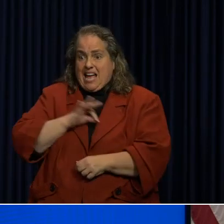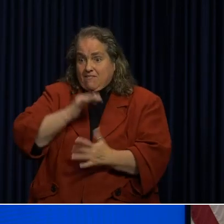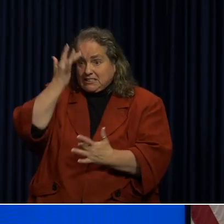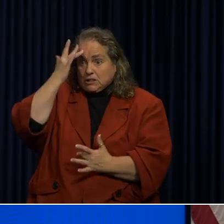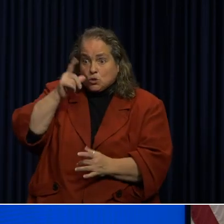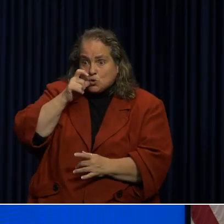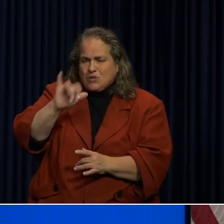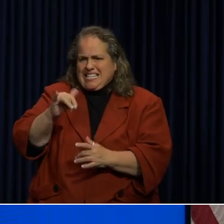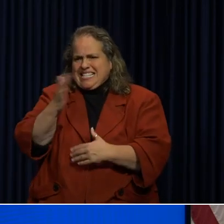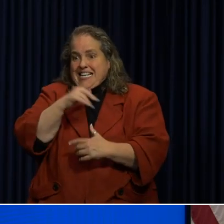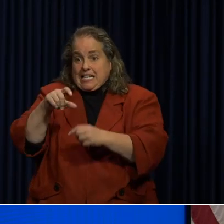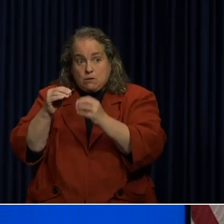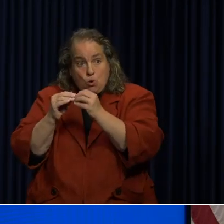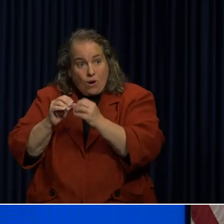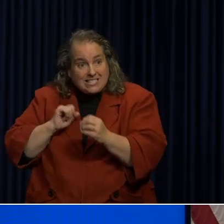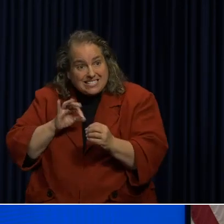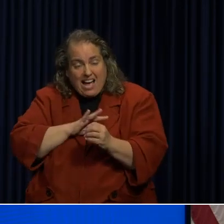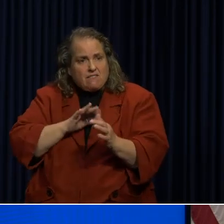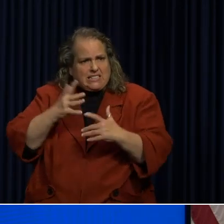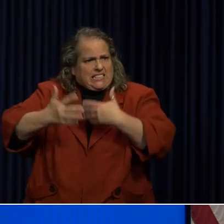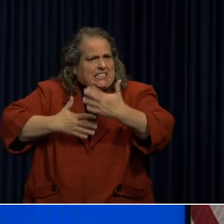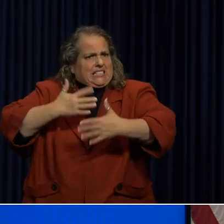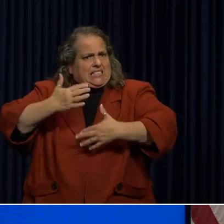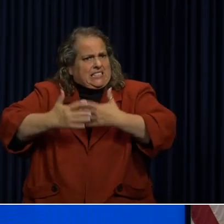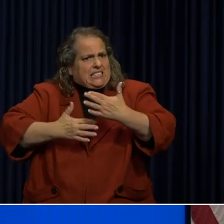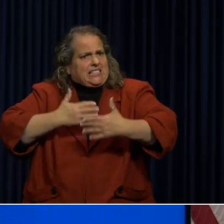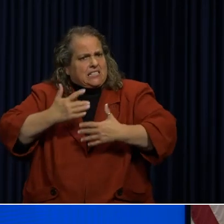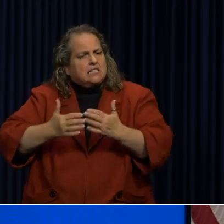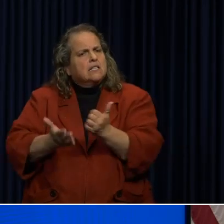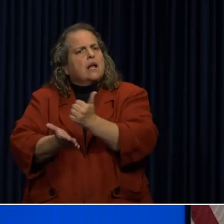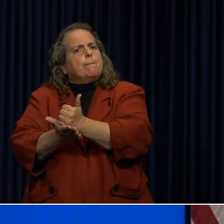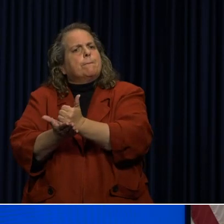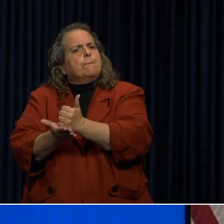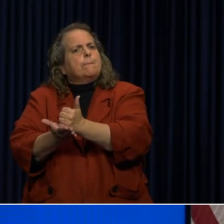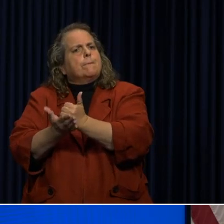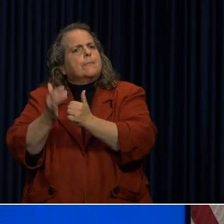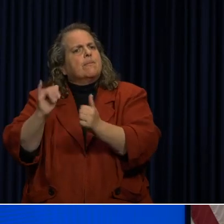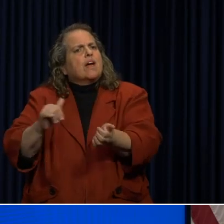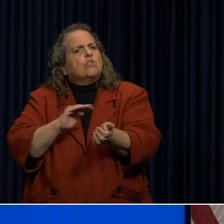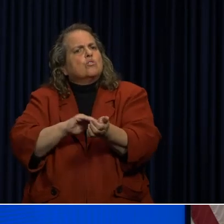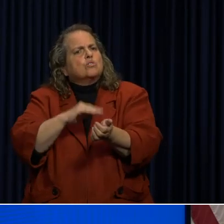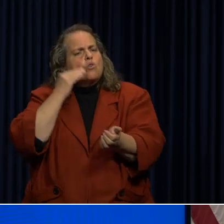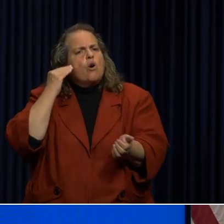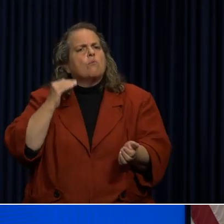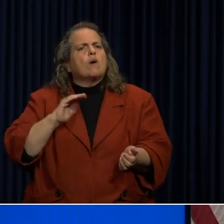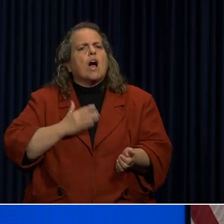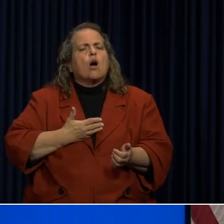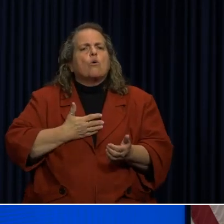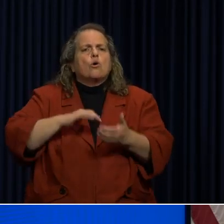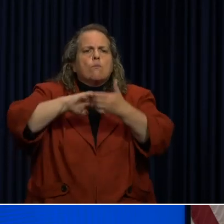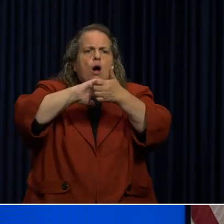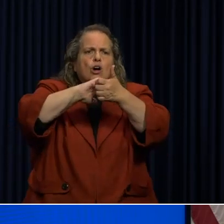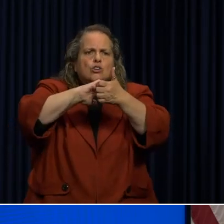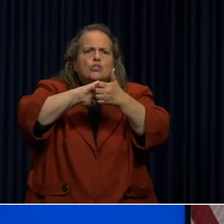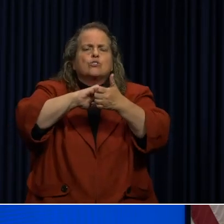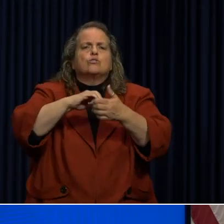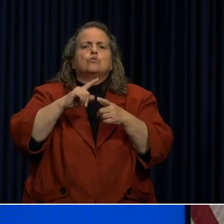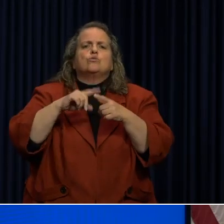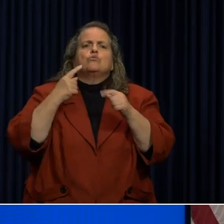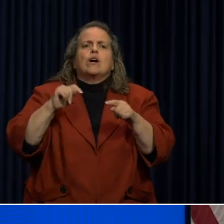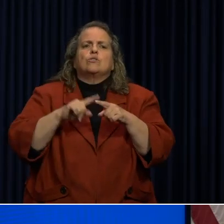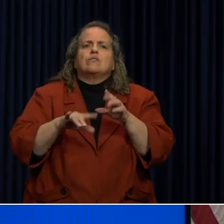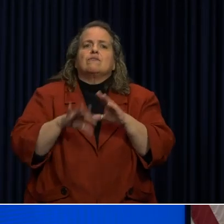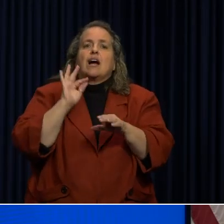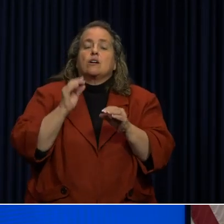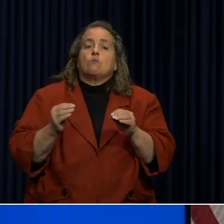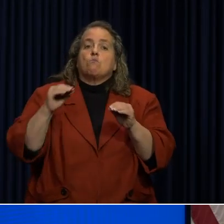several facilities across the state. So we are working very hard with facilities, with our partners, to provide